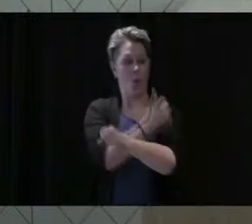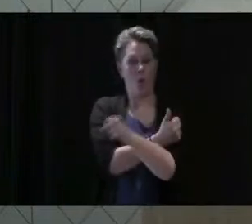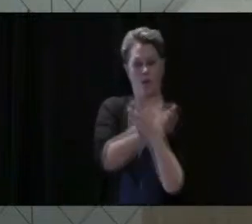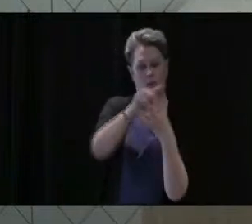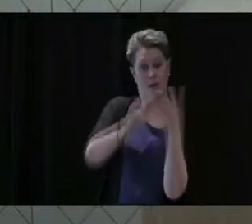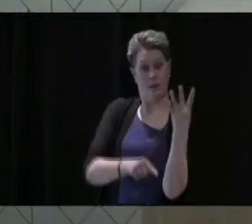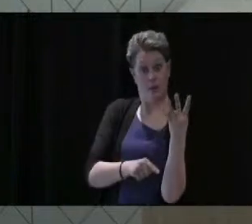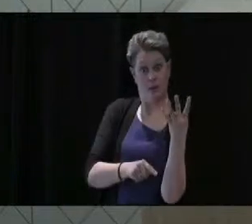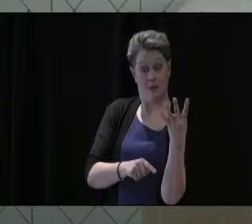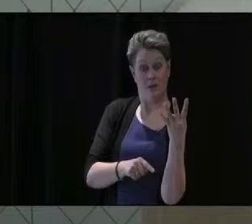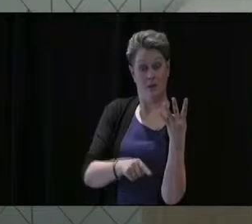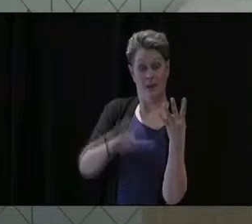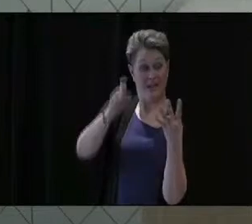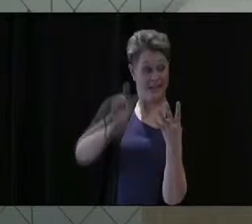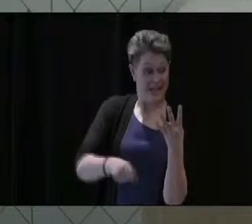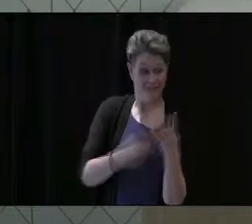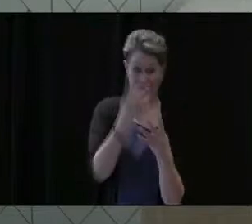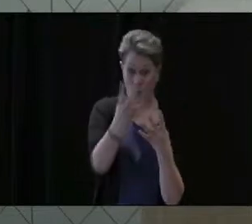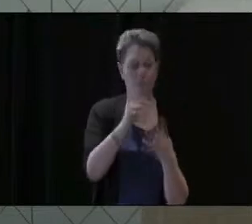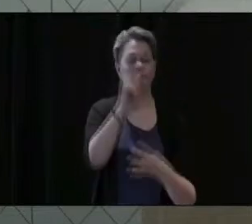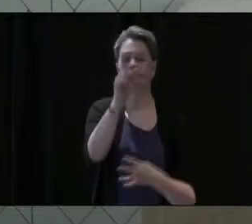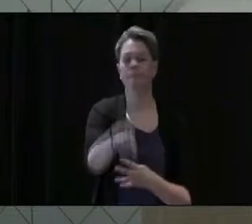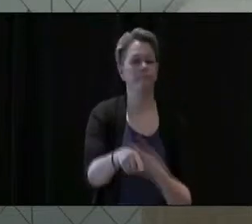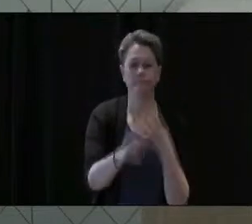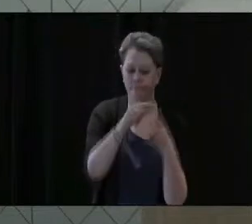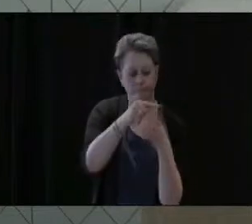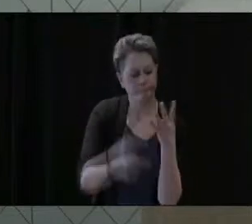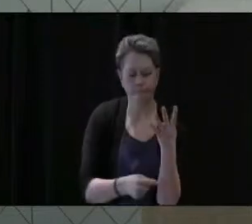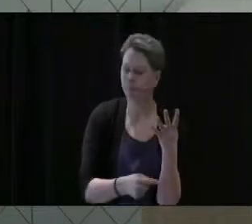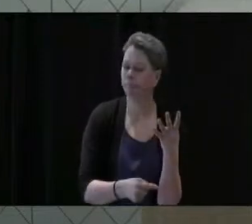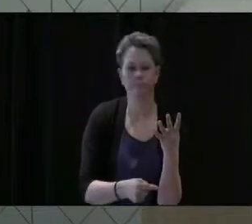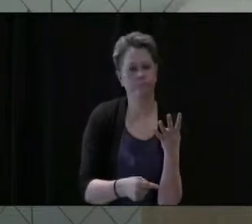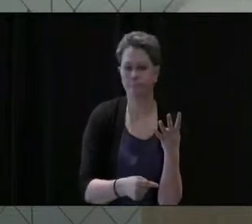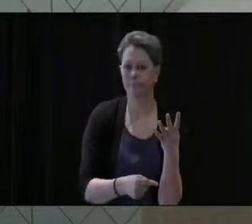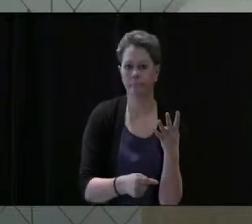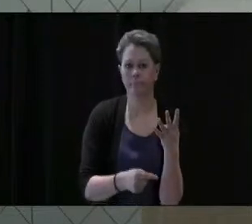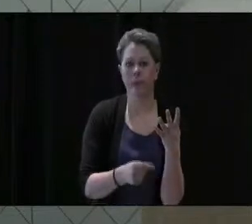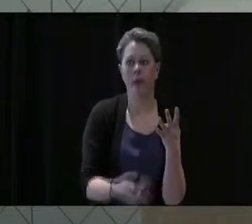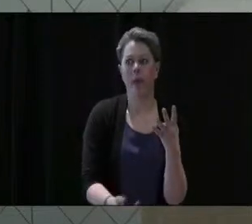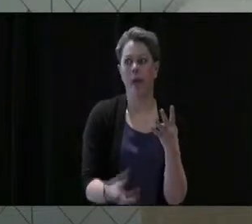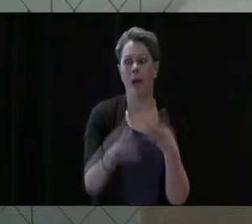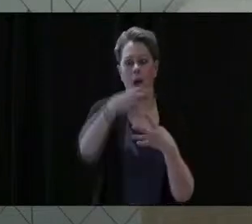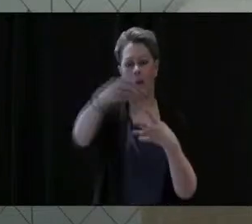resources departments, all of those central functions being duplicated.